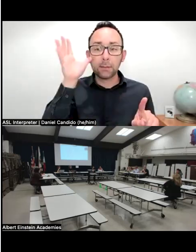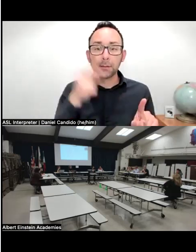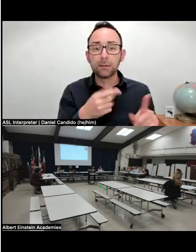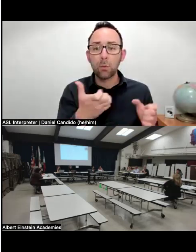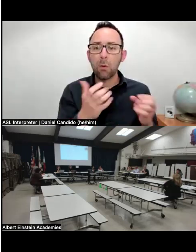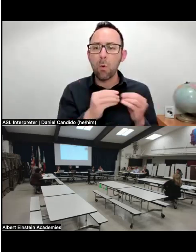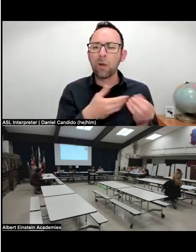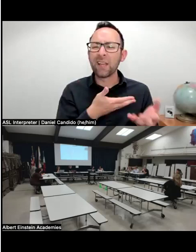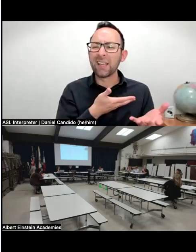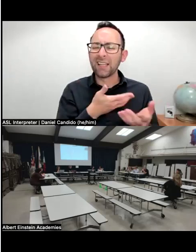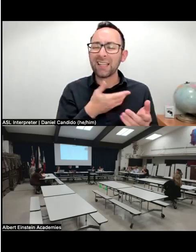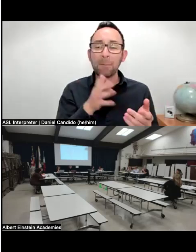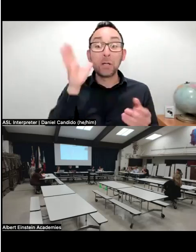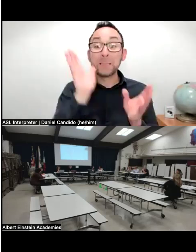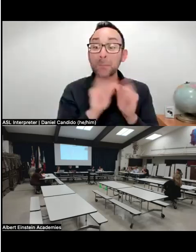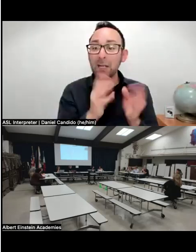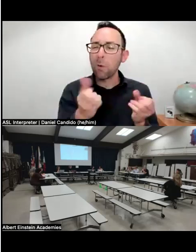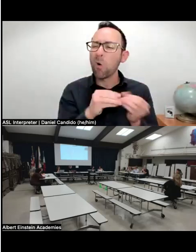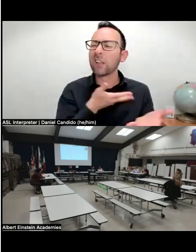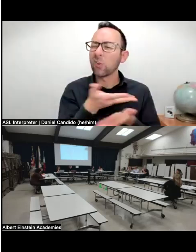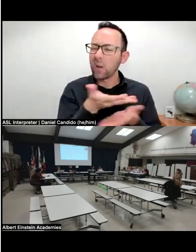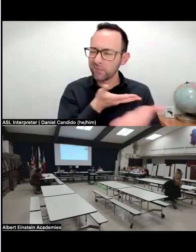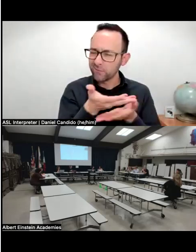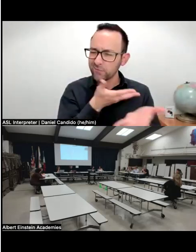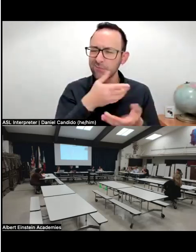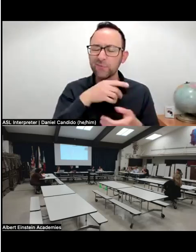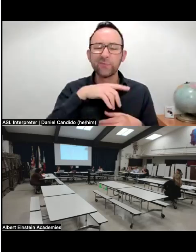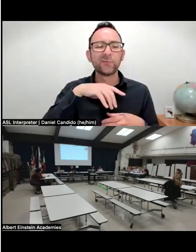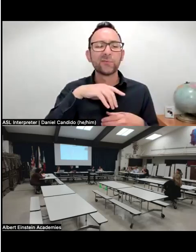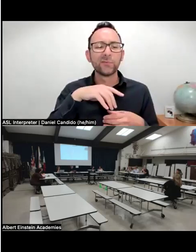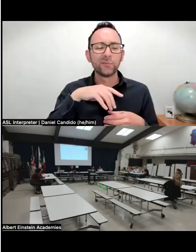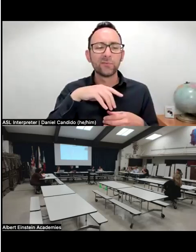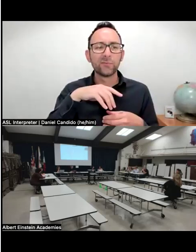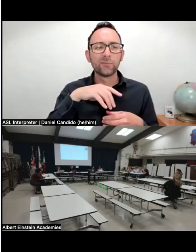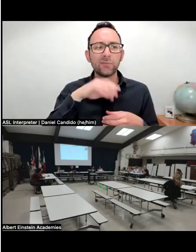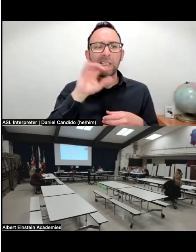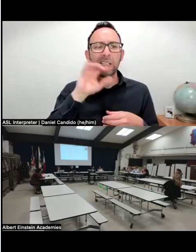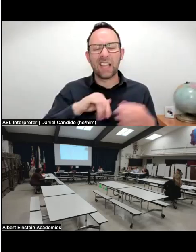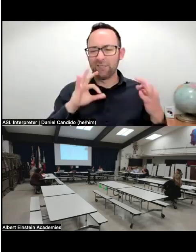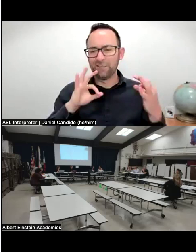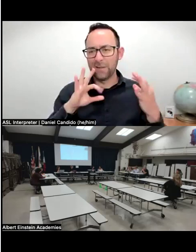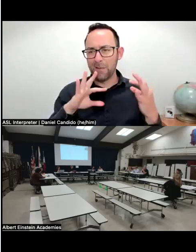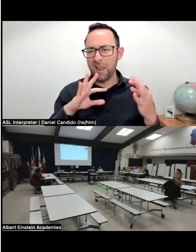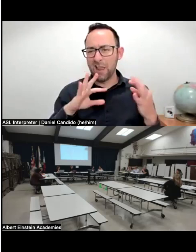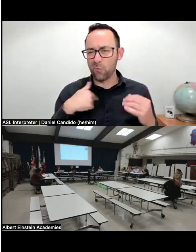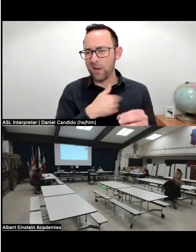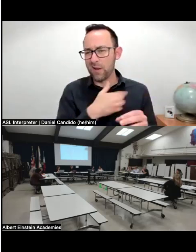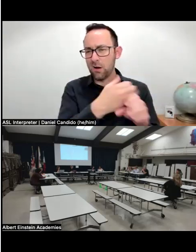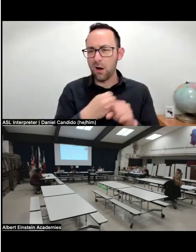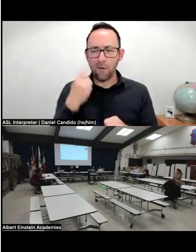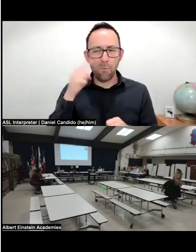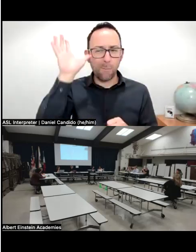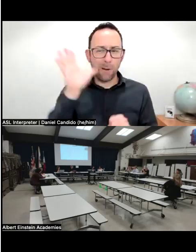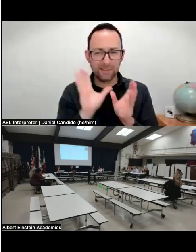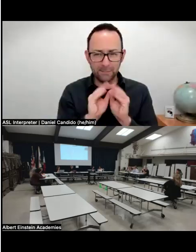interactive when they are learning. I think that that's good feedback for the parent universities too, because